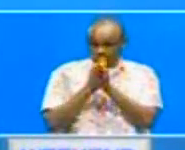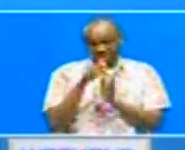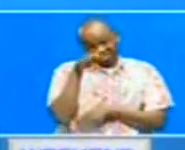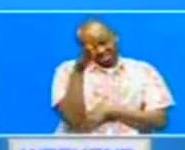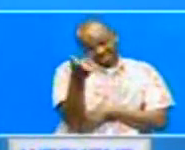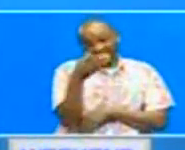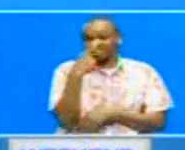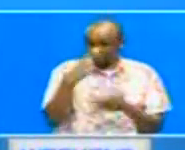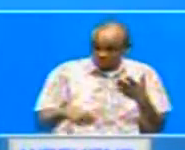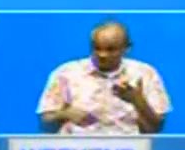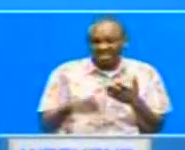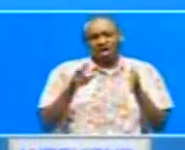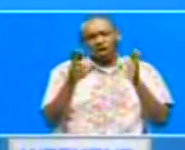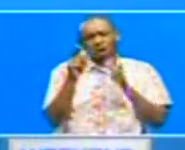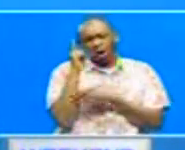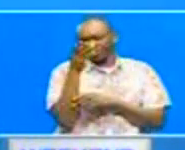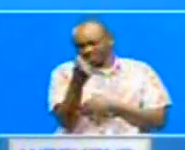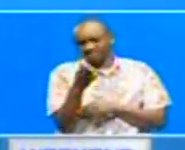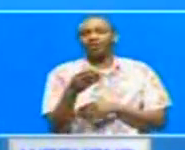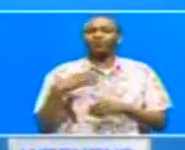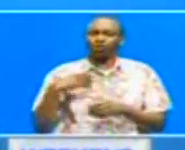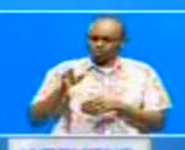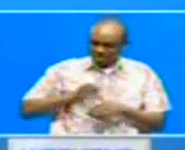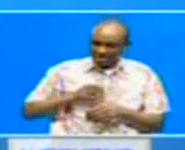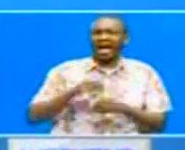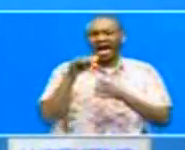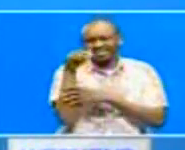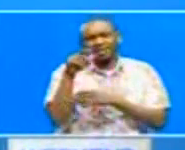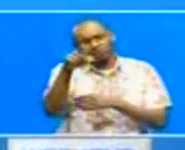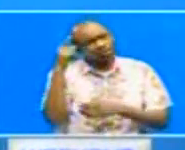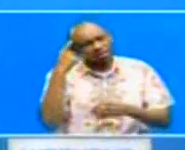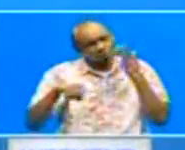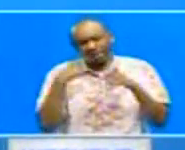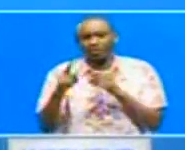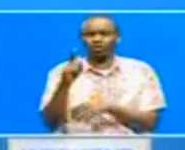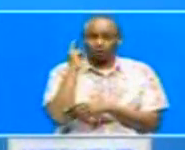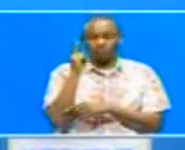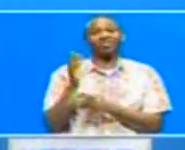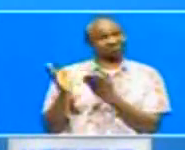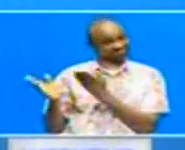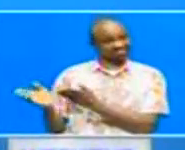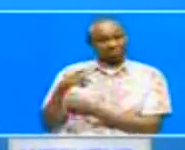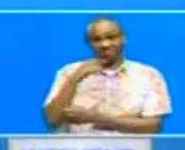reporter Carolyn Derry took the regulations out to the mamambogas, and this is the story that came out.